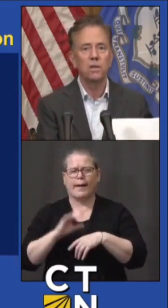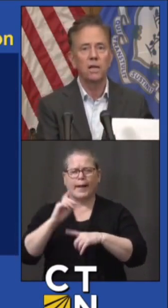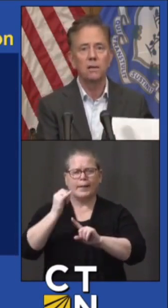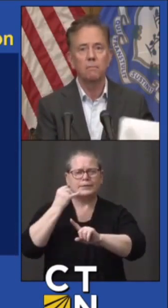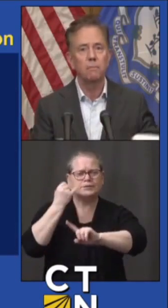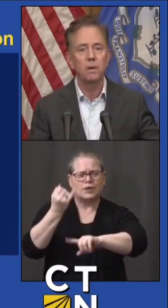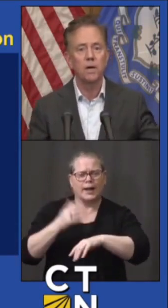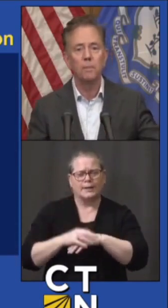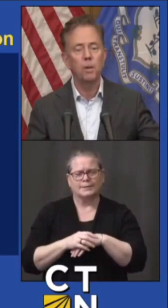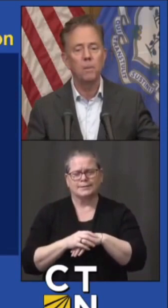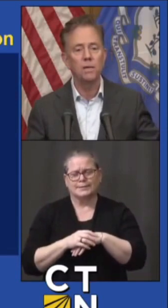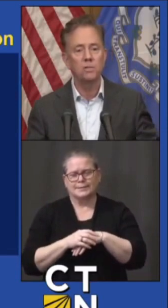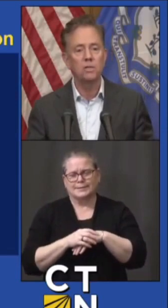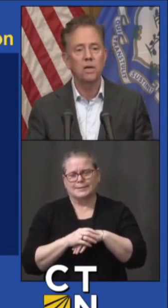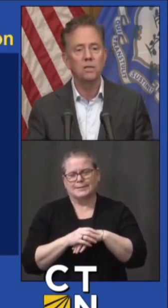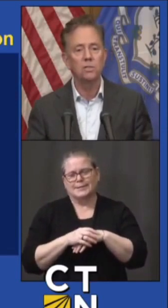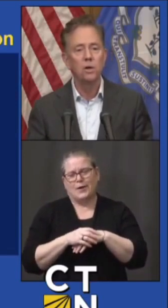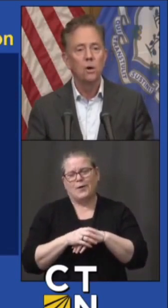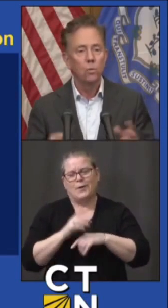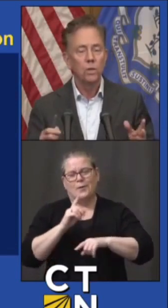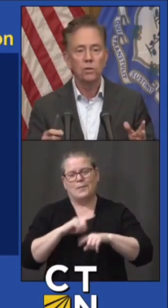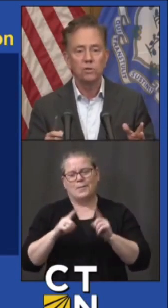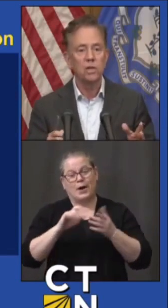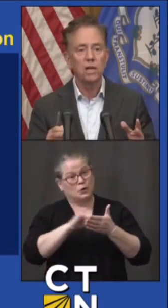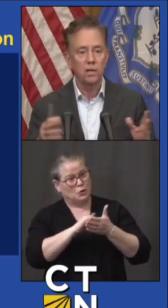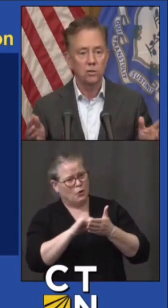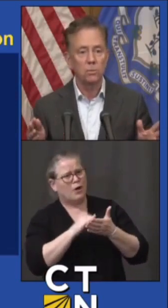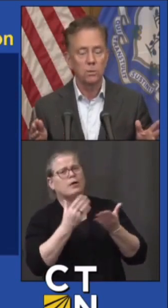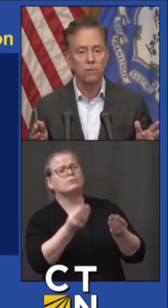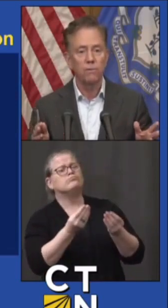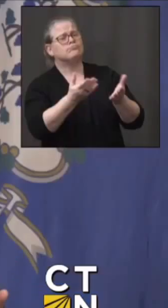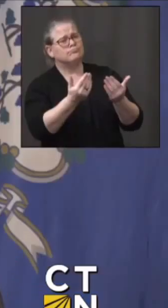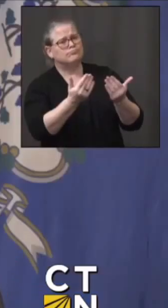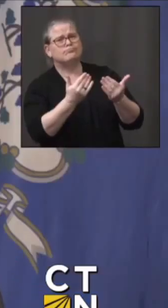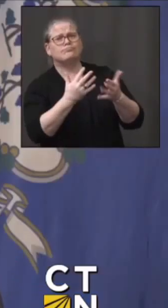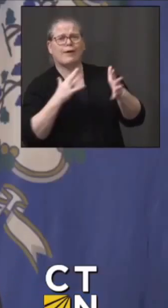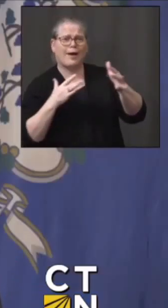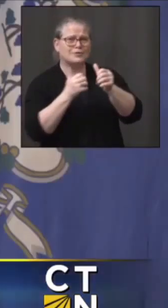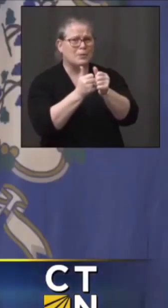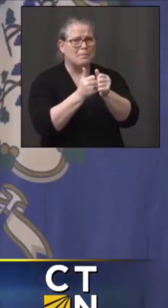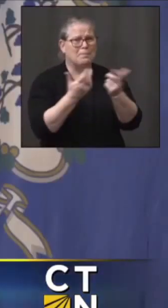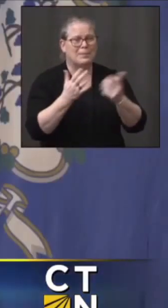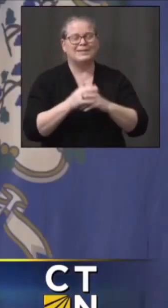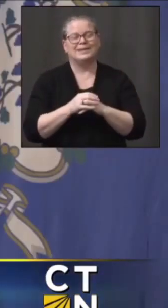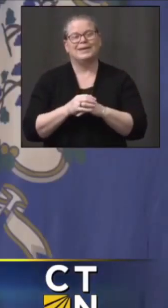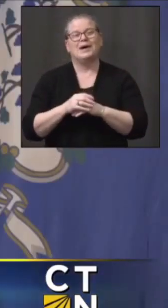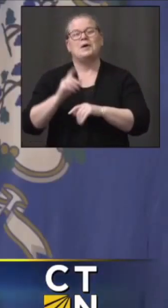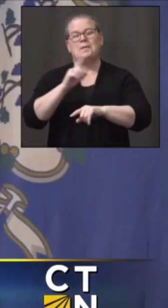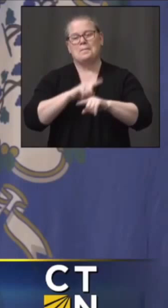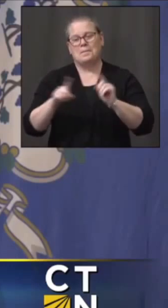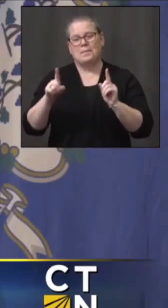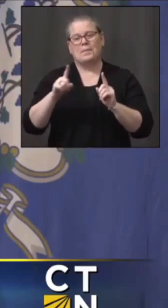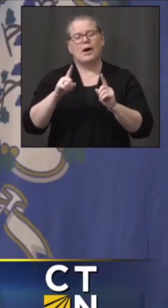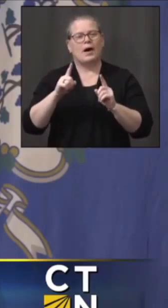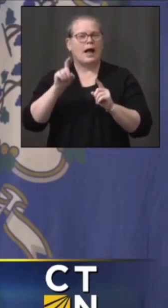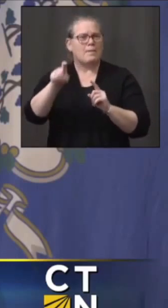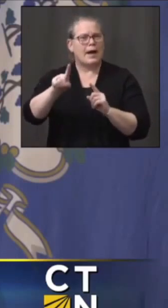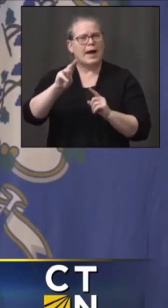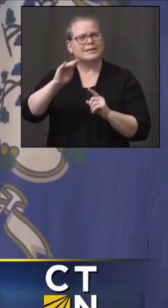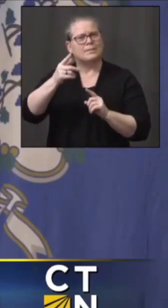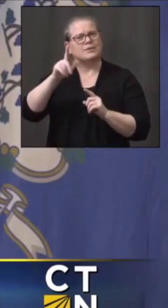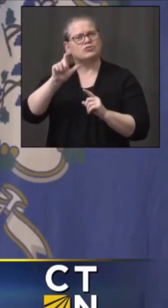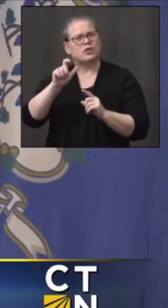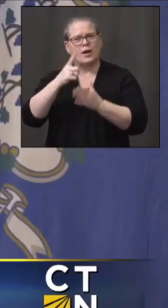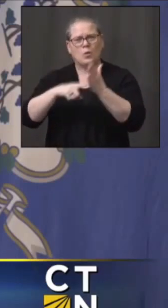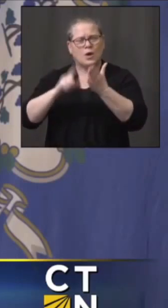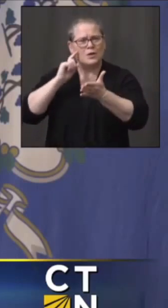to take a couple of minutes to tell us what you're seeing in terms of enforcement, what you're seeing with all the local public health officials, and what